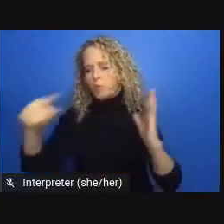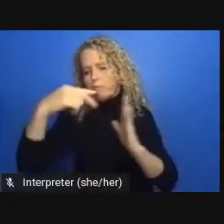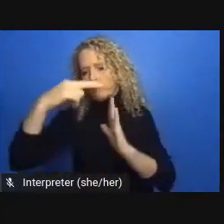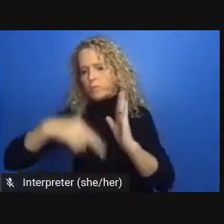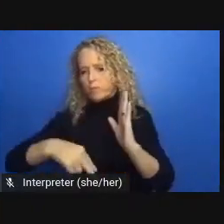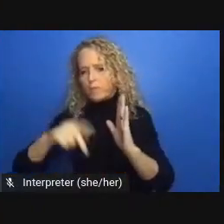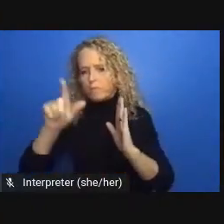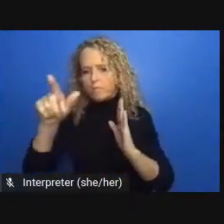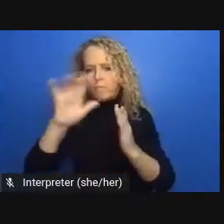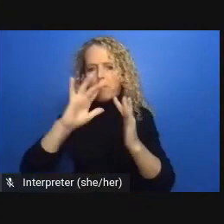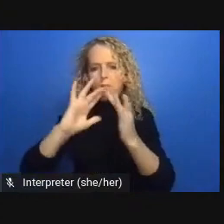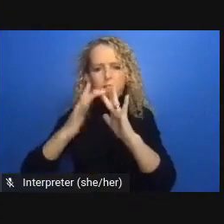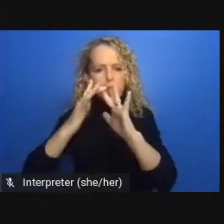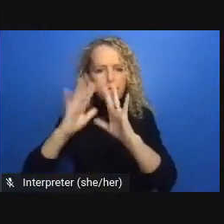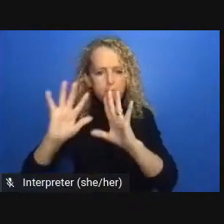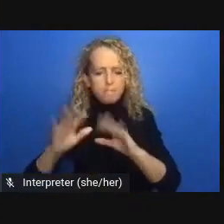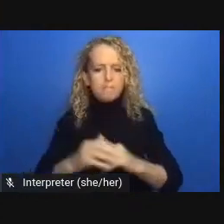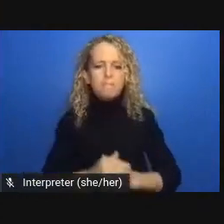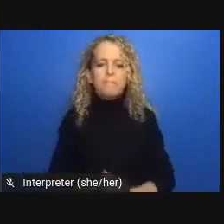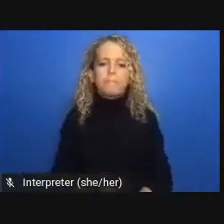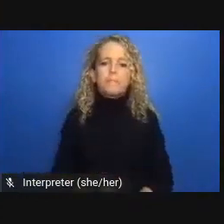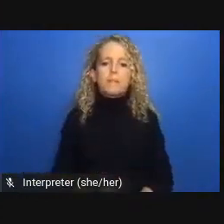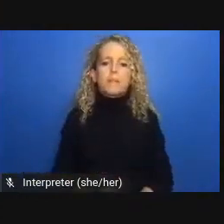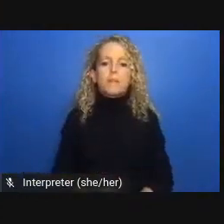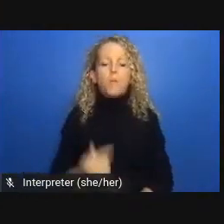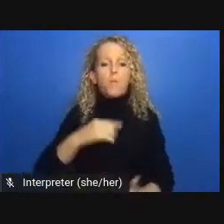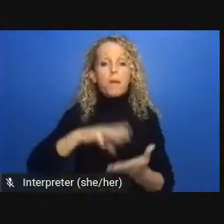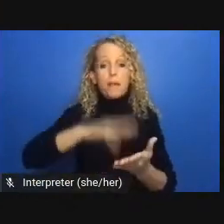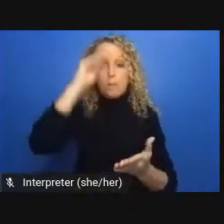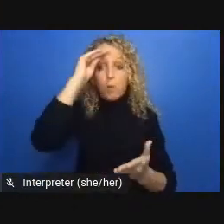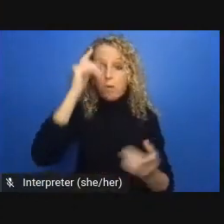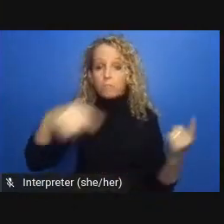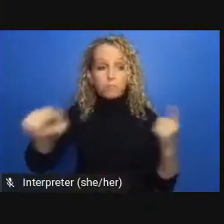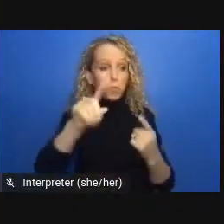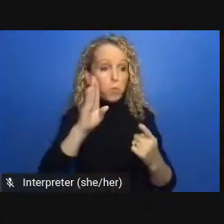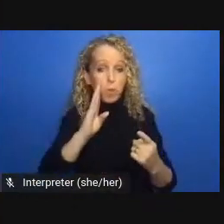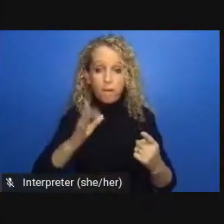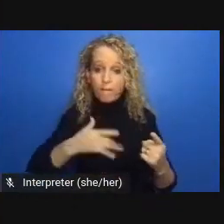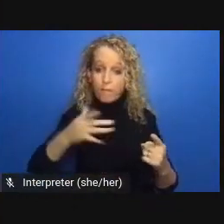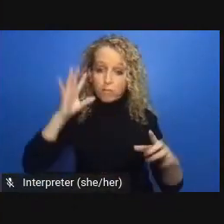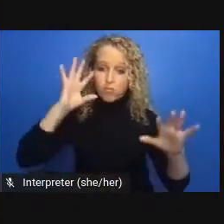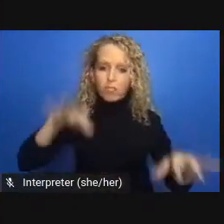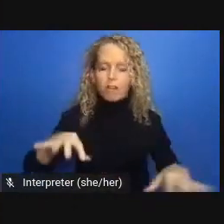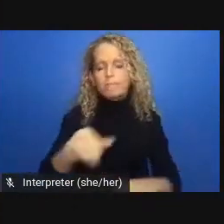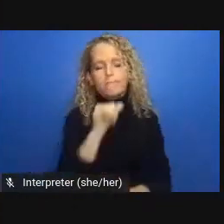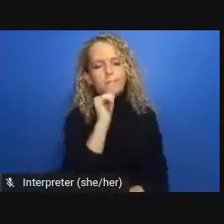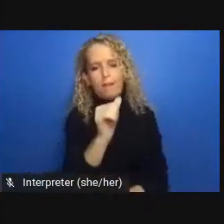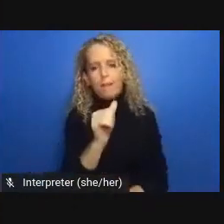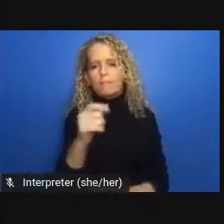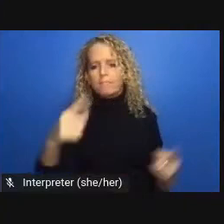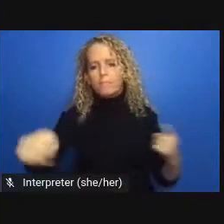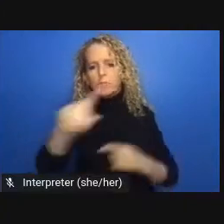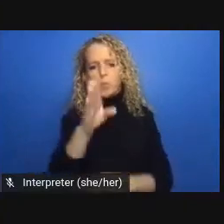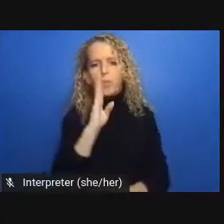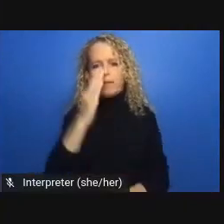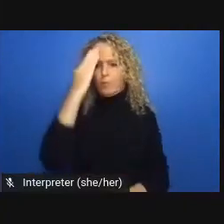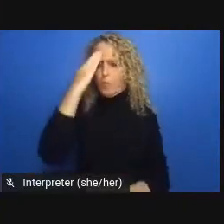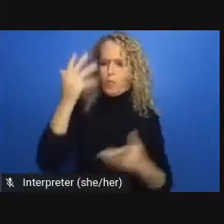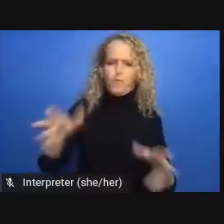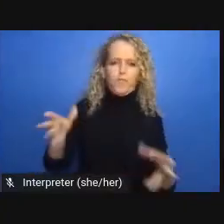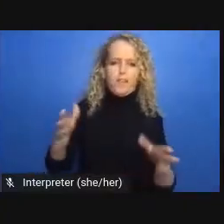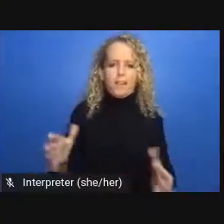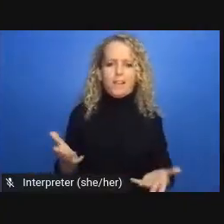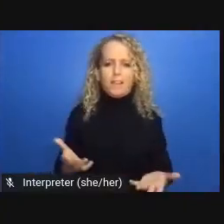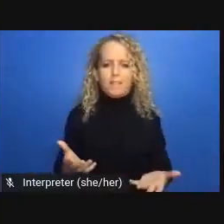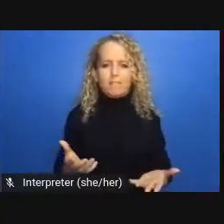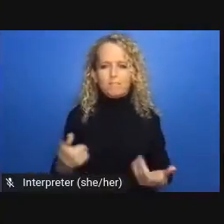Well, none of this is going to be a surprise to people in the community. Anybody who is part of a certain section of a community is going to say, well, we knew that. There's nothing